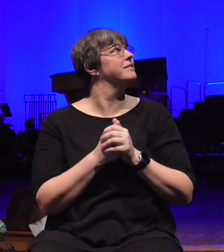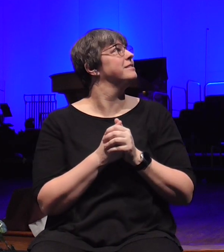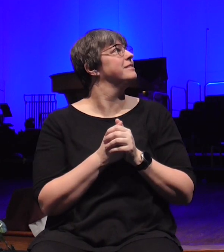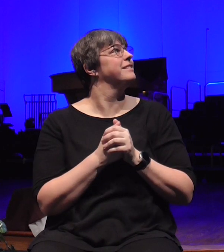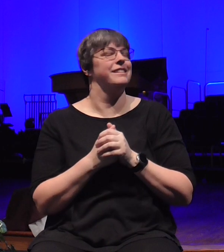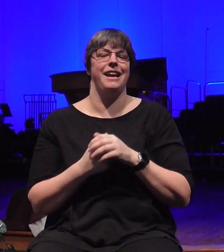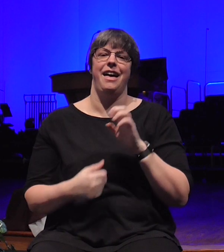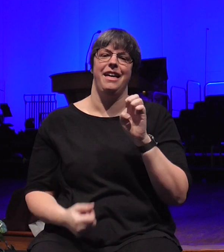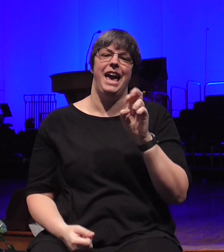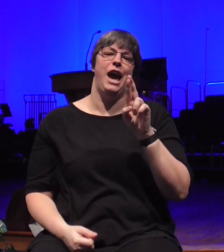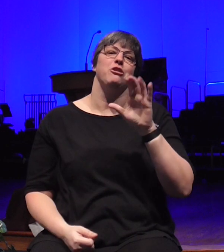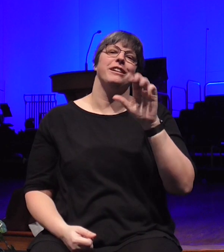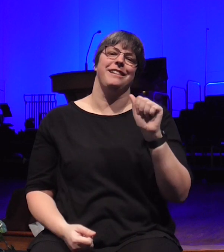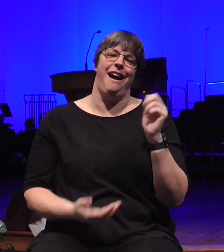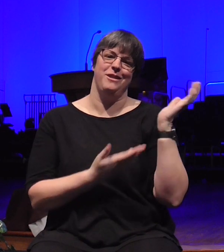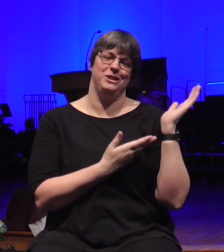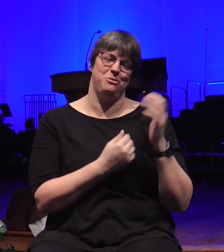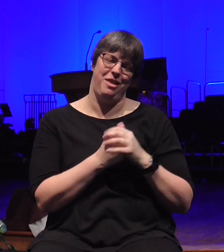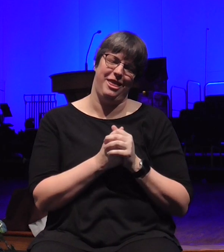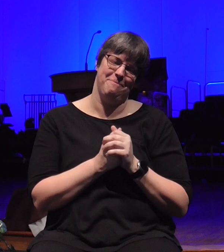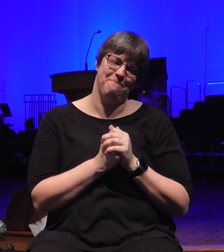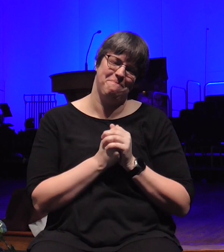the same.